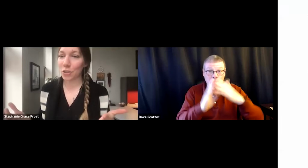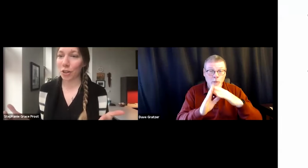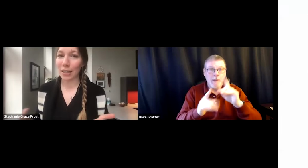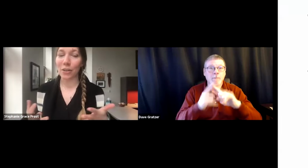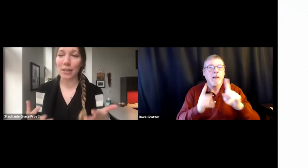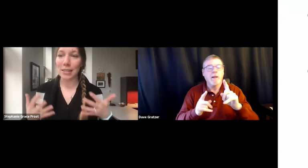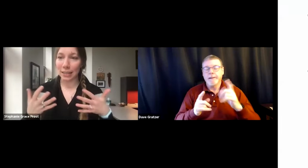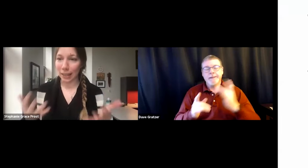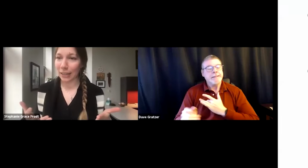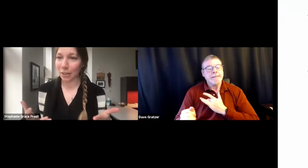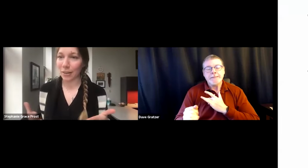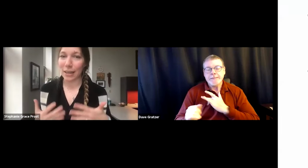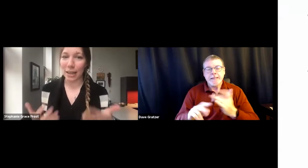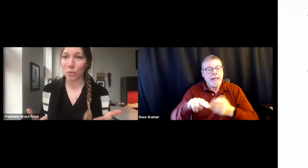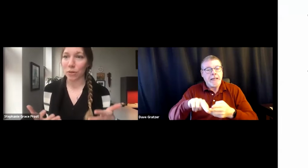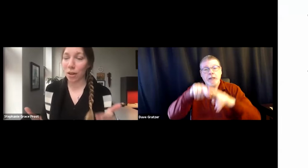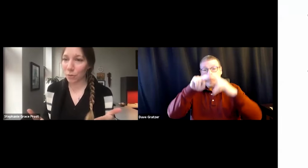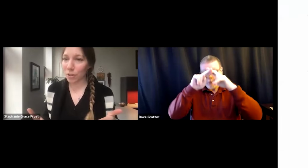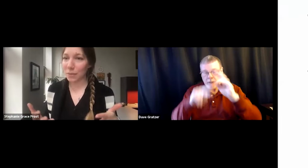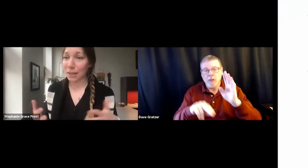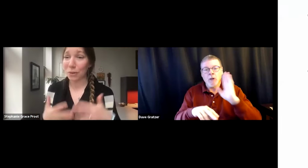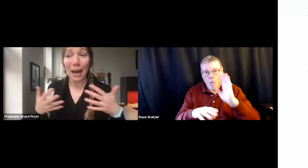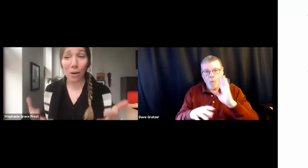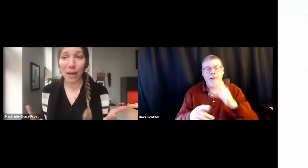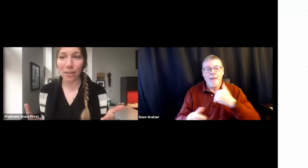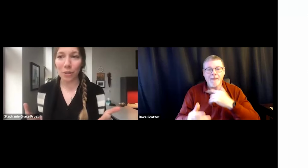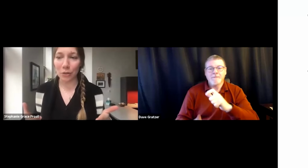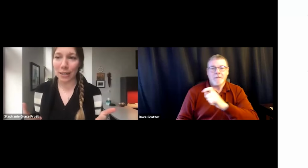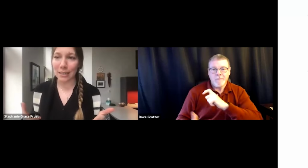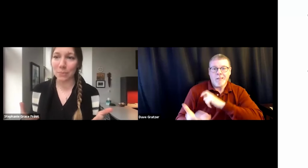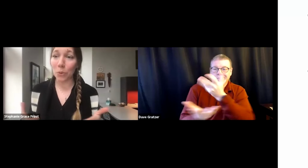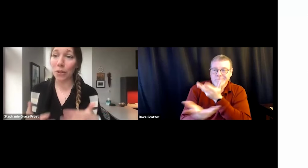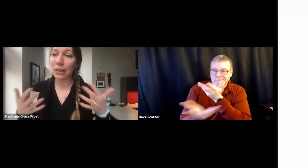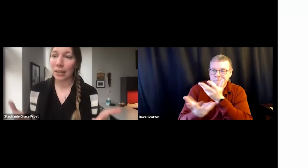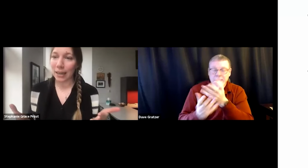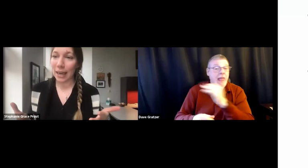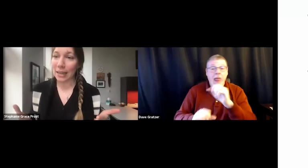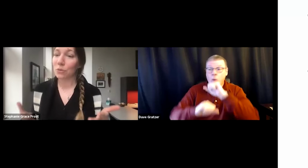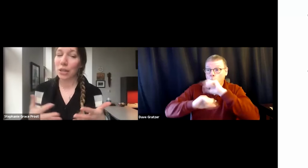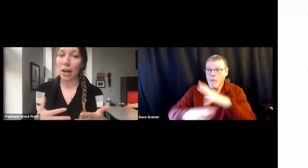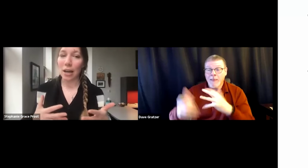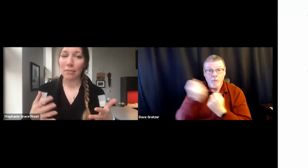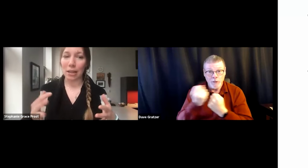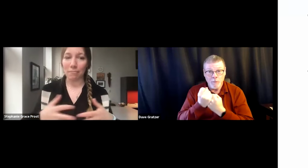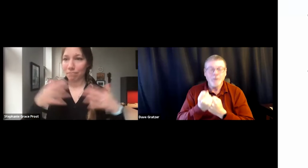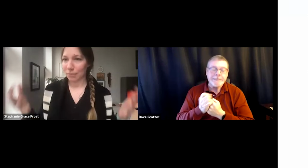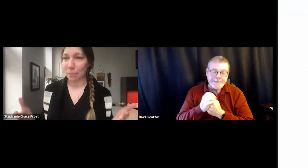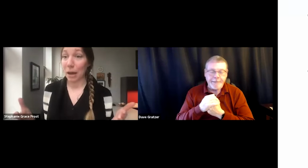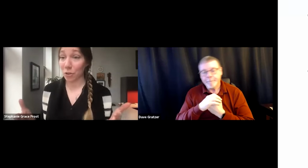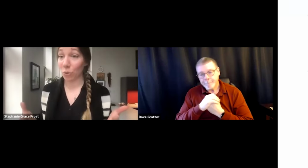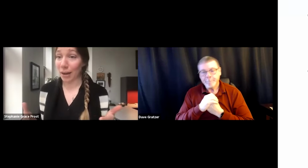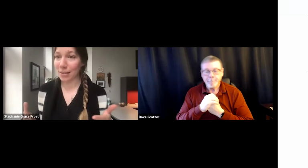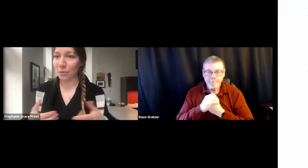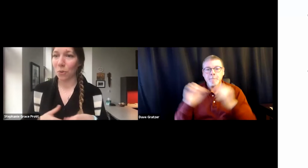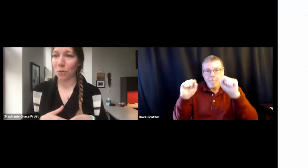very nature, it increases the likelihood that they engage with law enforcement, and without adequate training and support, it can